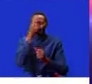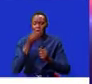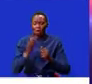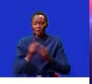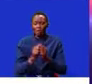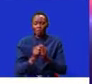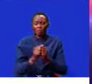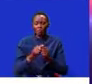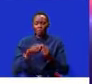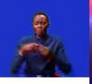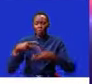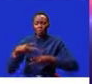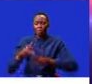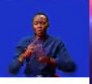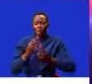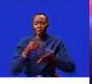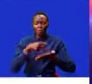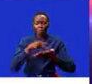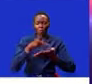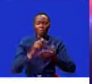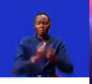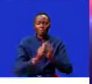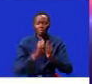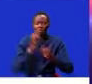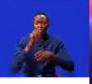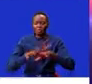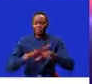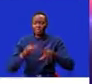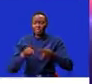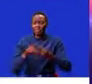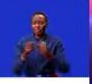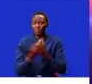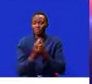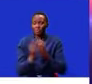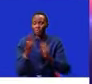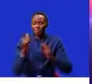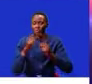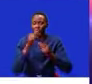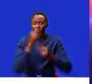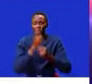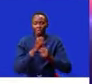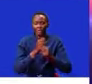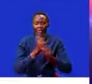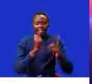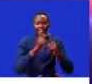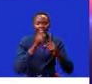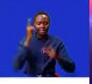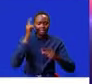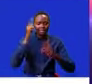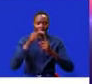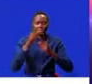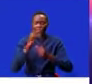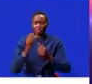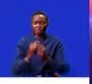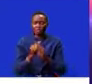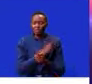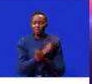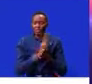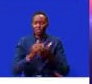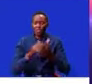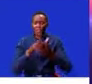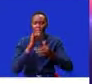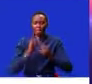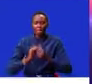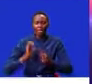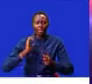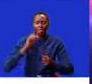itiyogodo e chulogi en mana ero ma ok owinjore kendo koro onito ginyal dok e tich nyaka to winj ywak margi. Laktechego mane otelnegi kod jakom margi